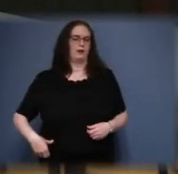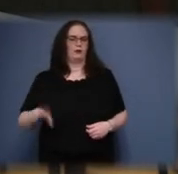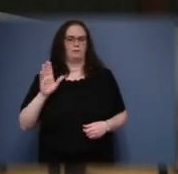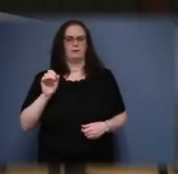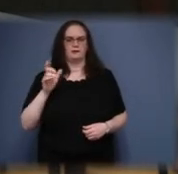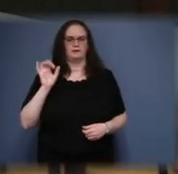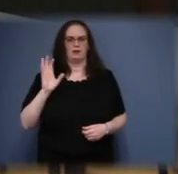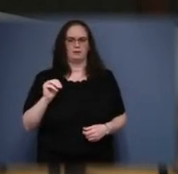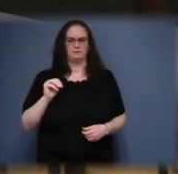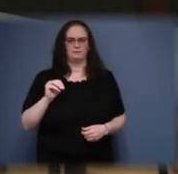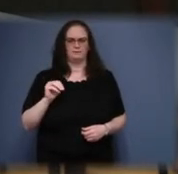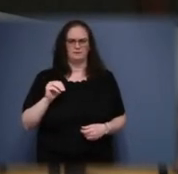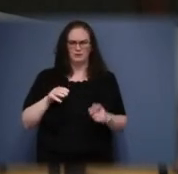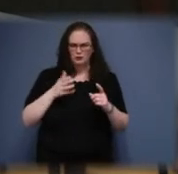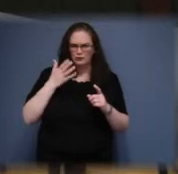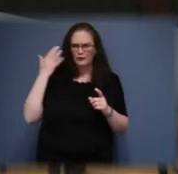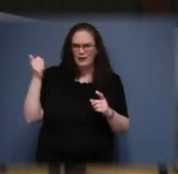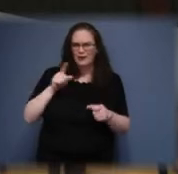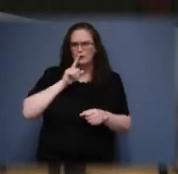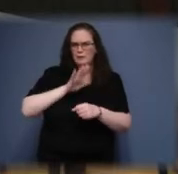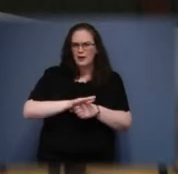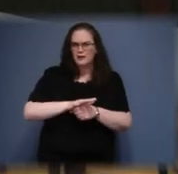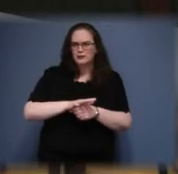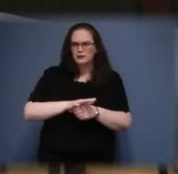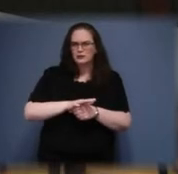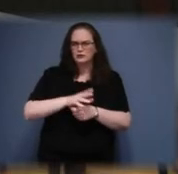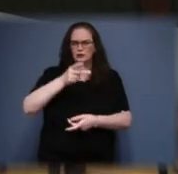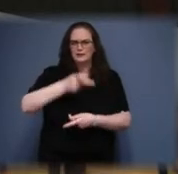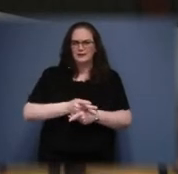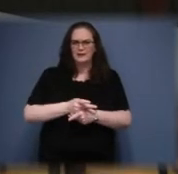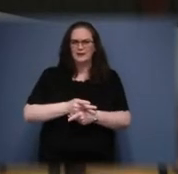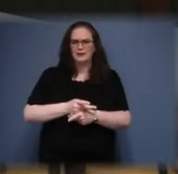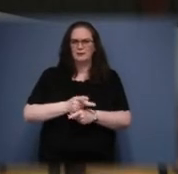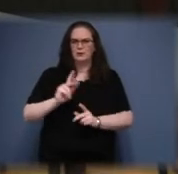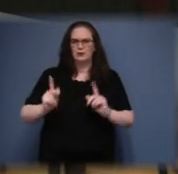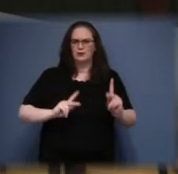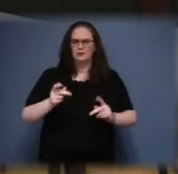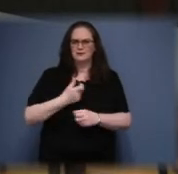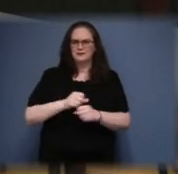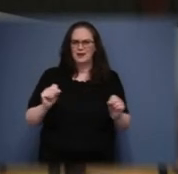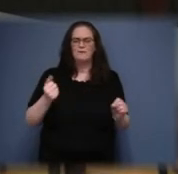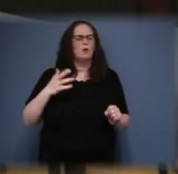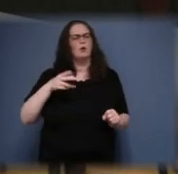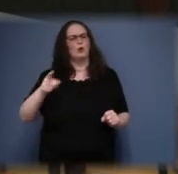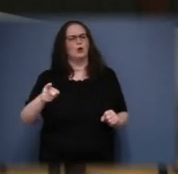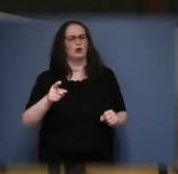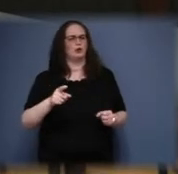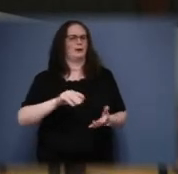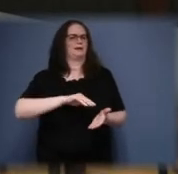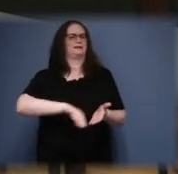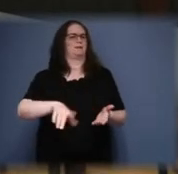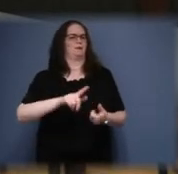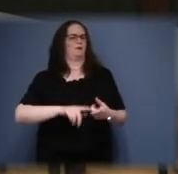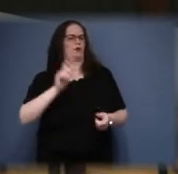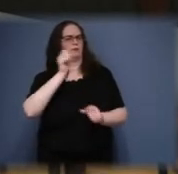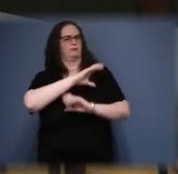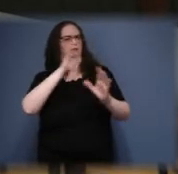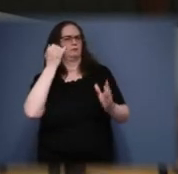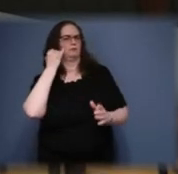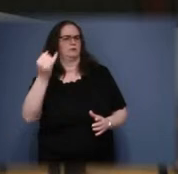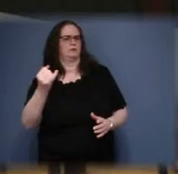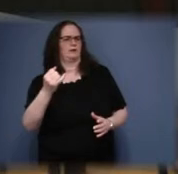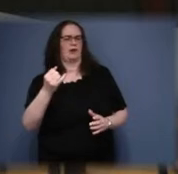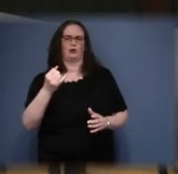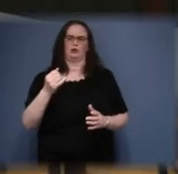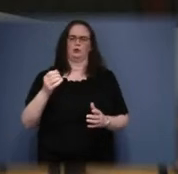Bensalem? Did you forget your pledge to keep your constituents safe? Or are you exempt from these ideals you